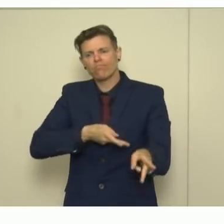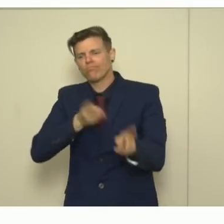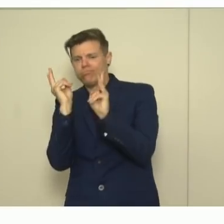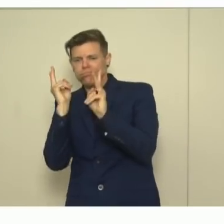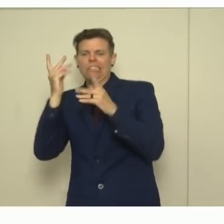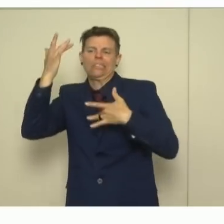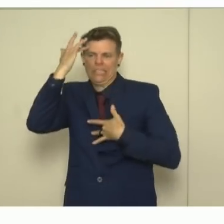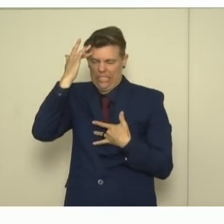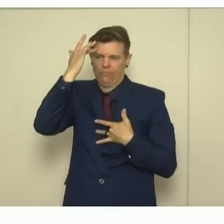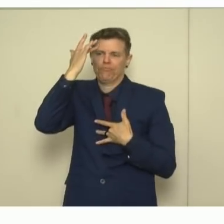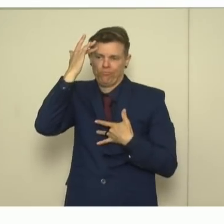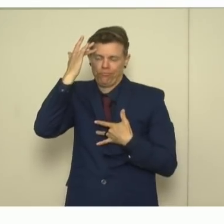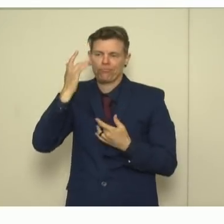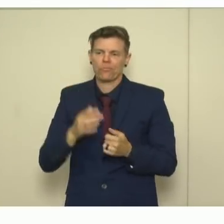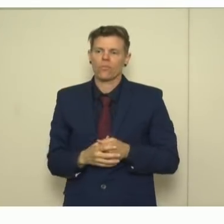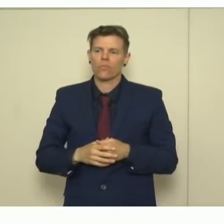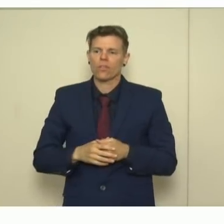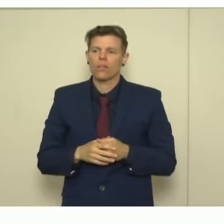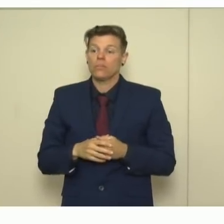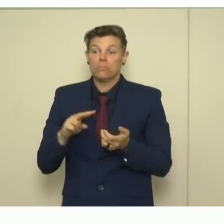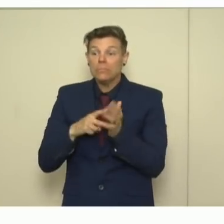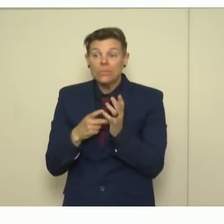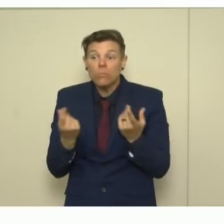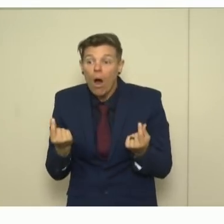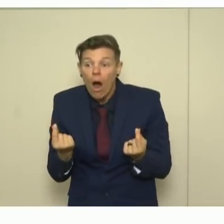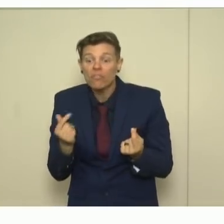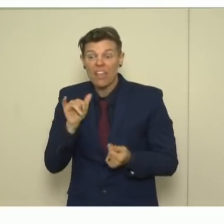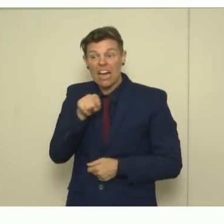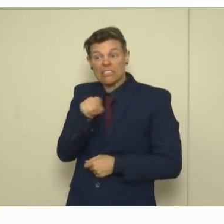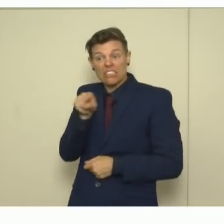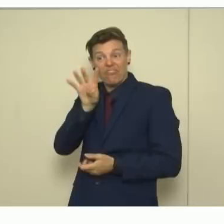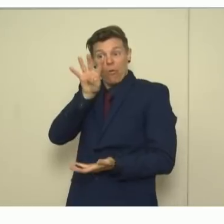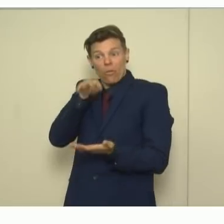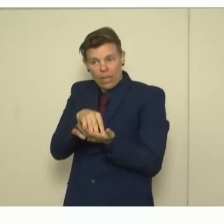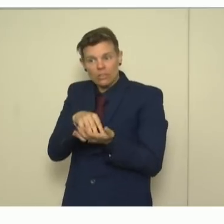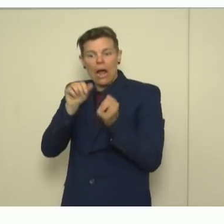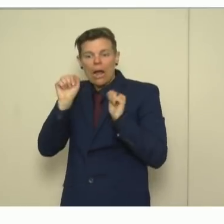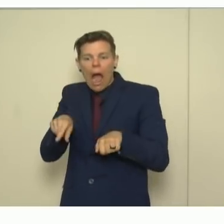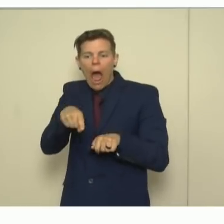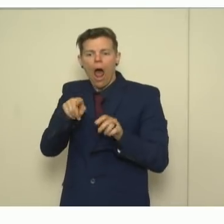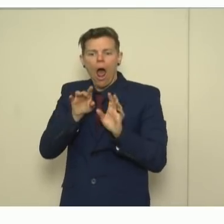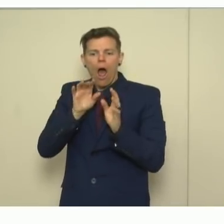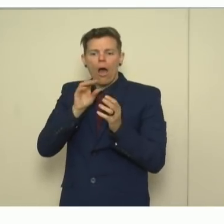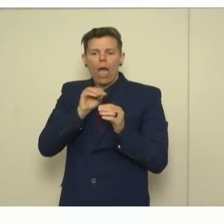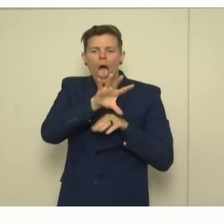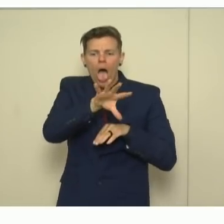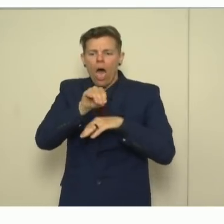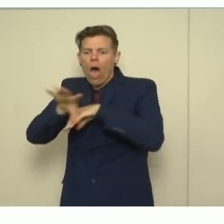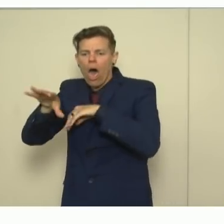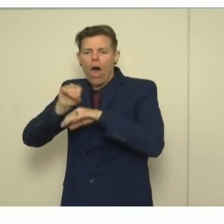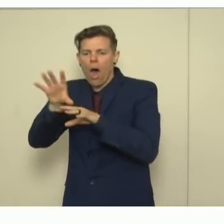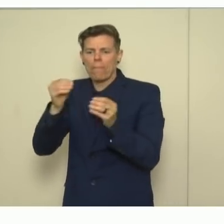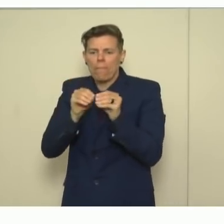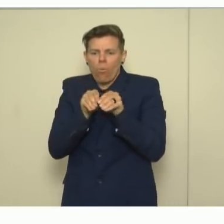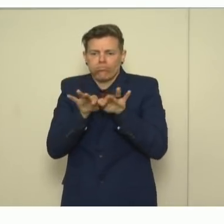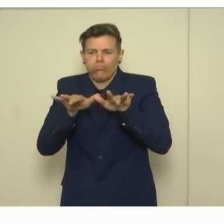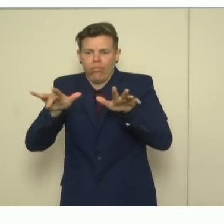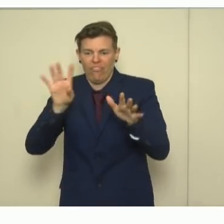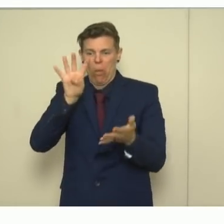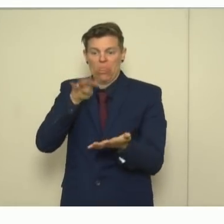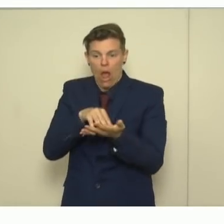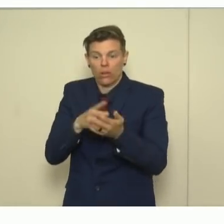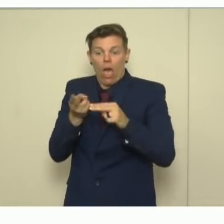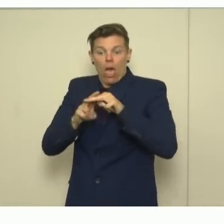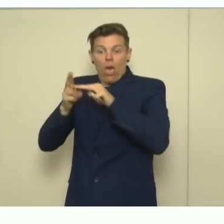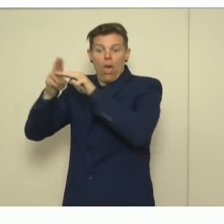who probably were able to infect other people with COVID. The red part on top is actually some really good news. It's a bigger part